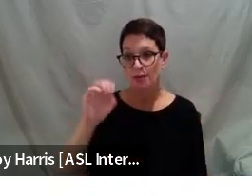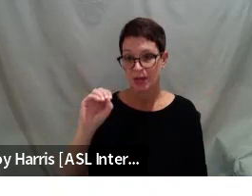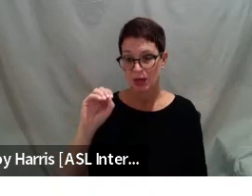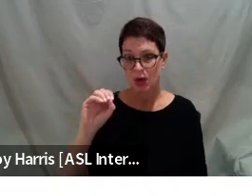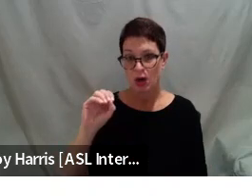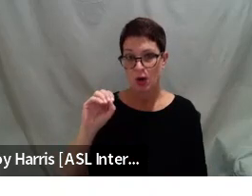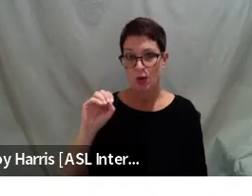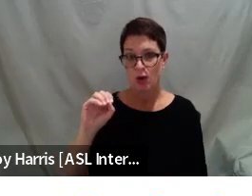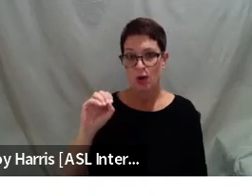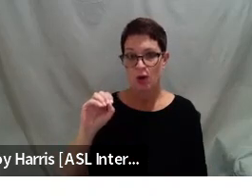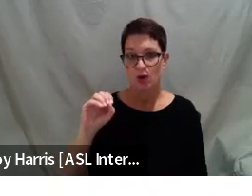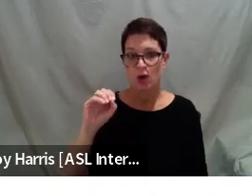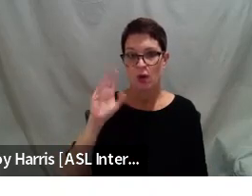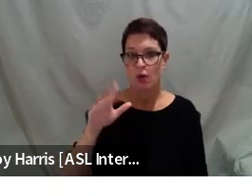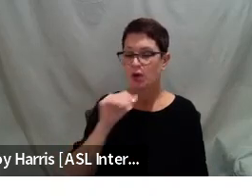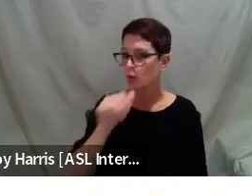utility shutoffs.